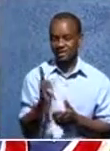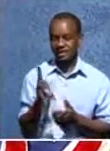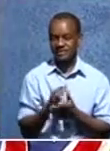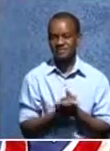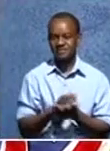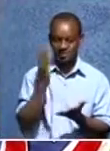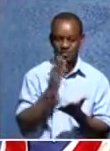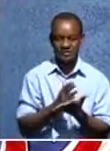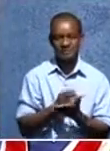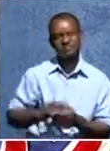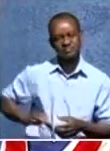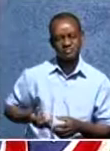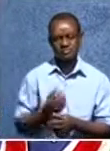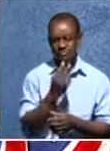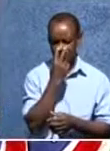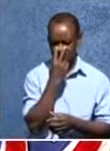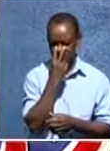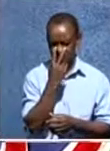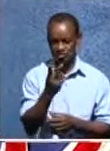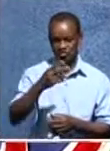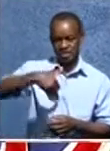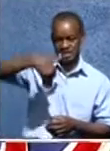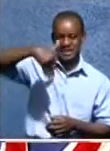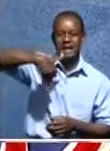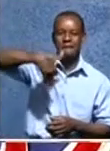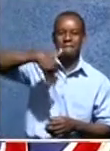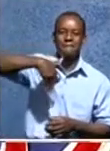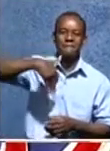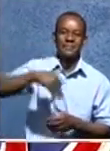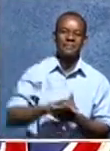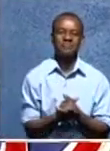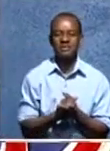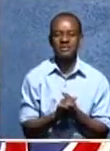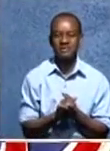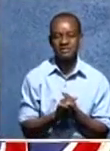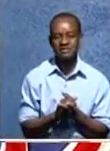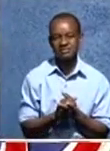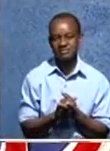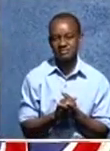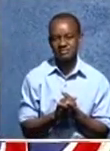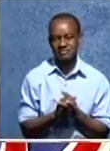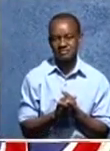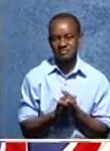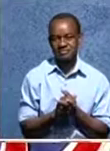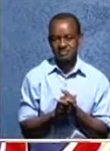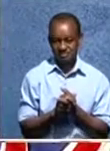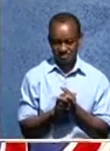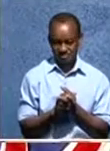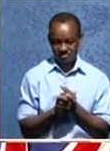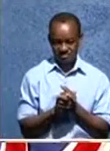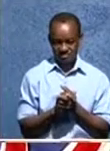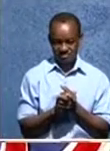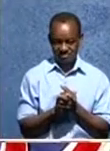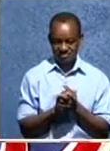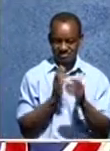see it and spark into their face. And that's why, I mean, there are official advertising campaigns that we link in with international operators. And tourism is very